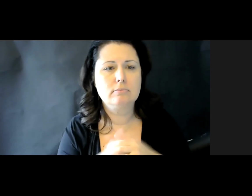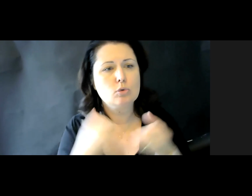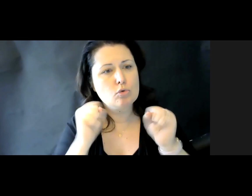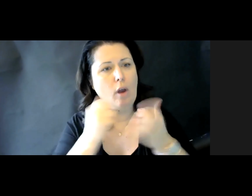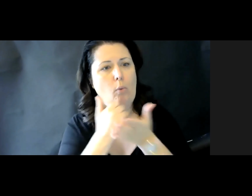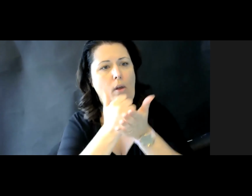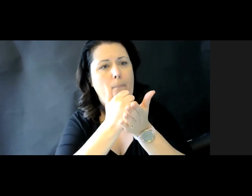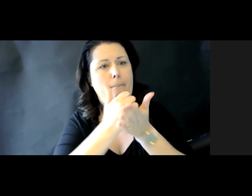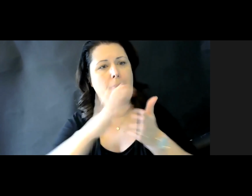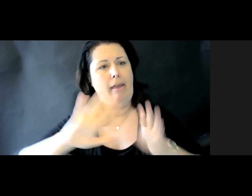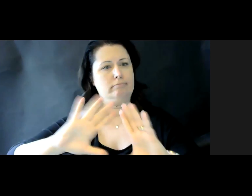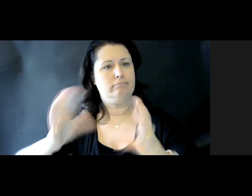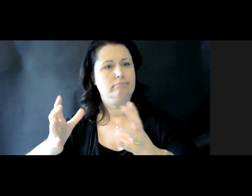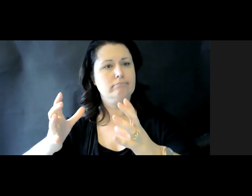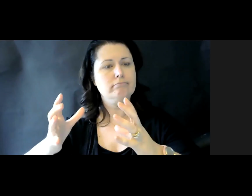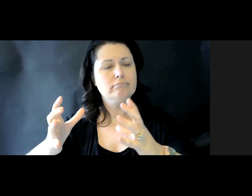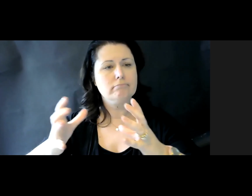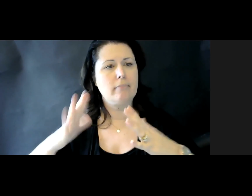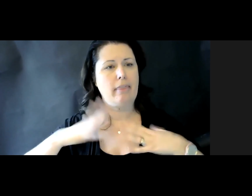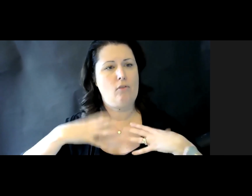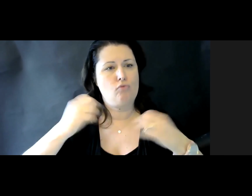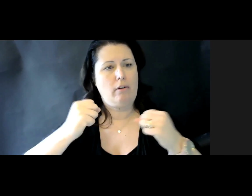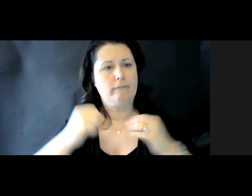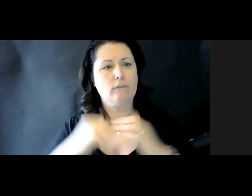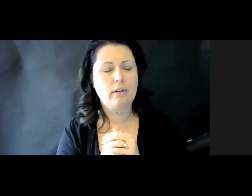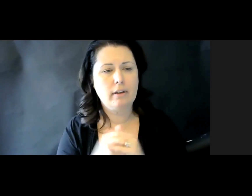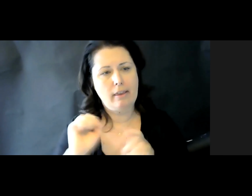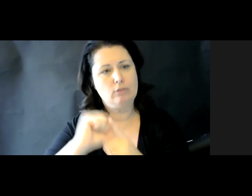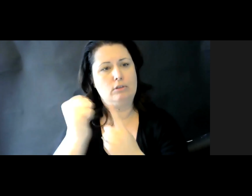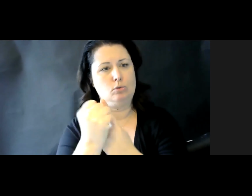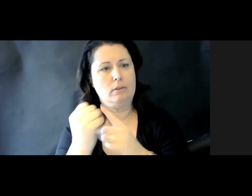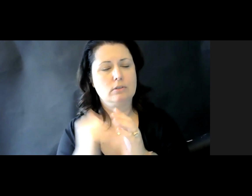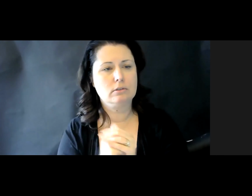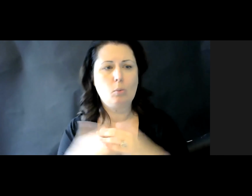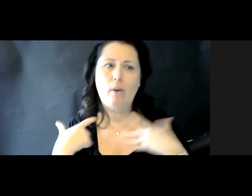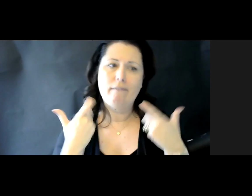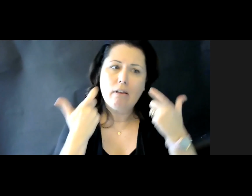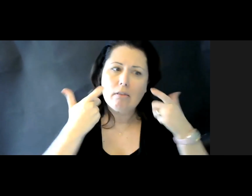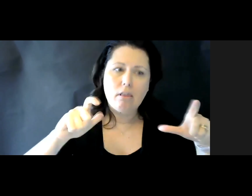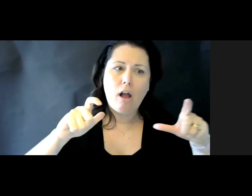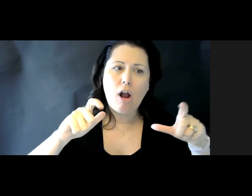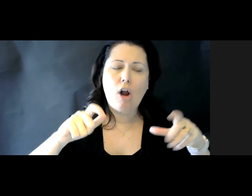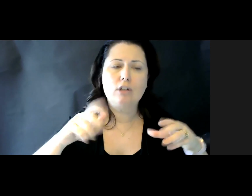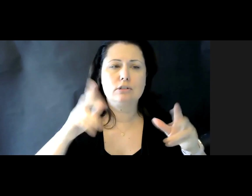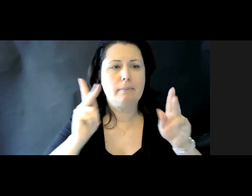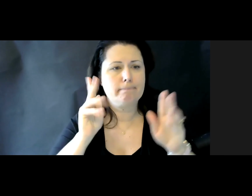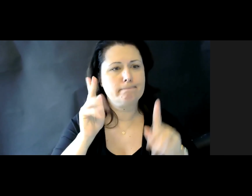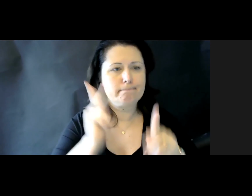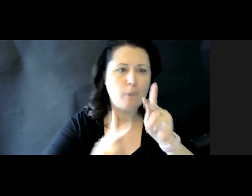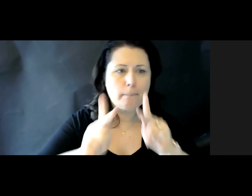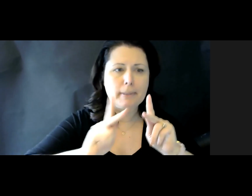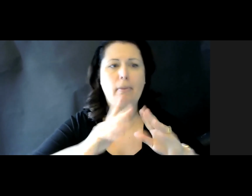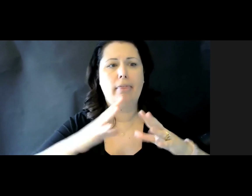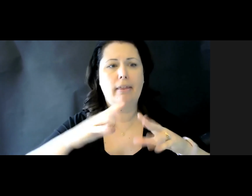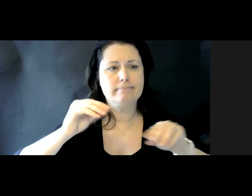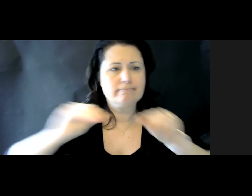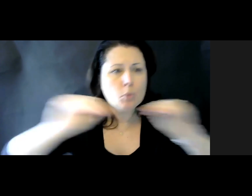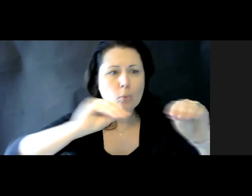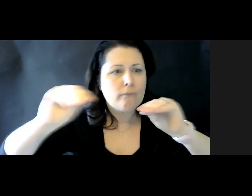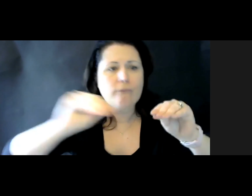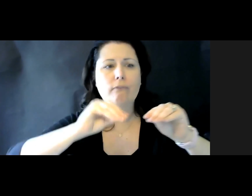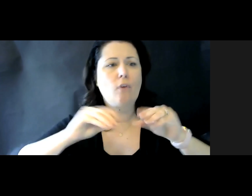help with that situation here, because we have a large transient population. We